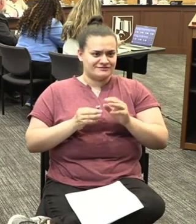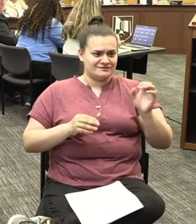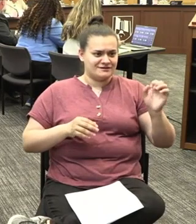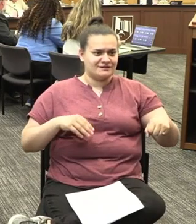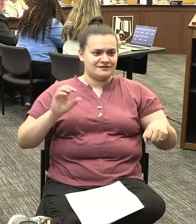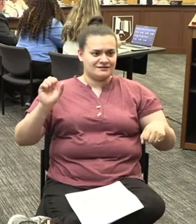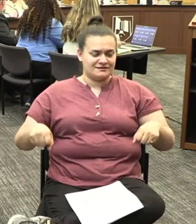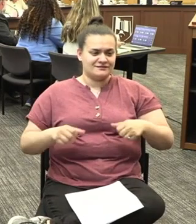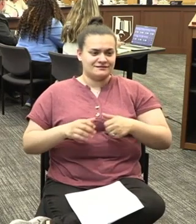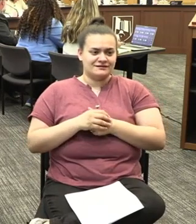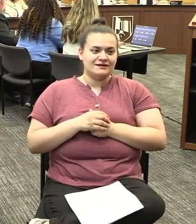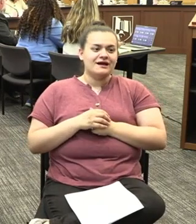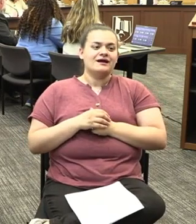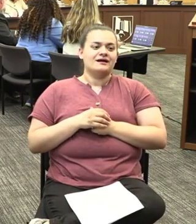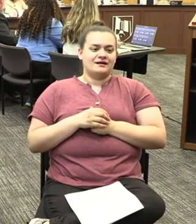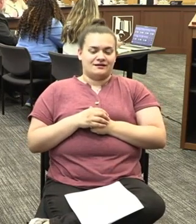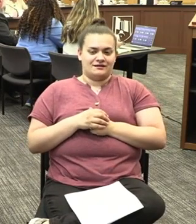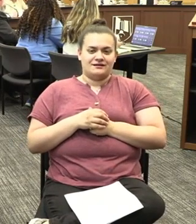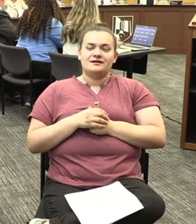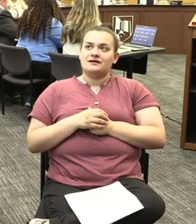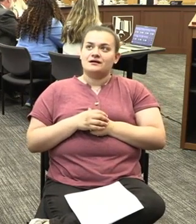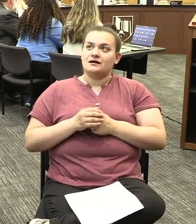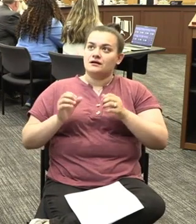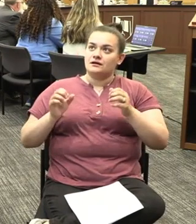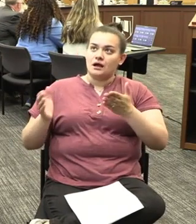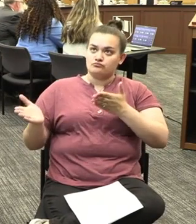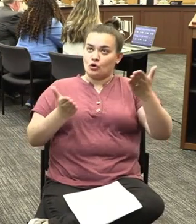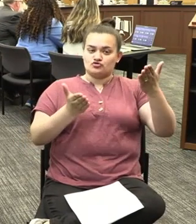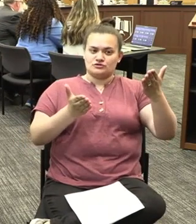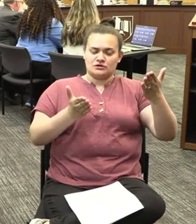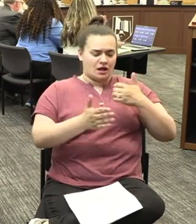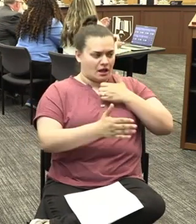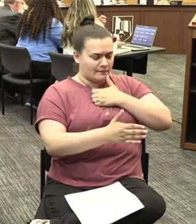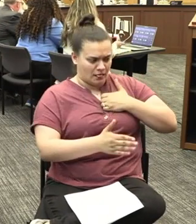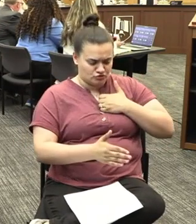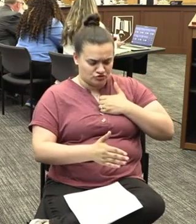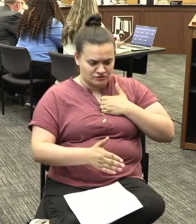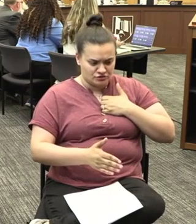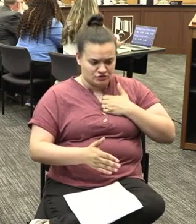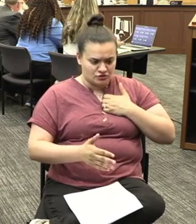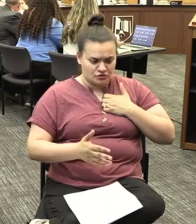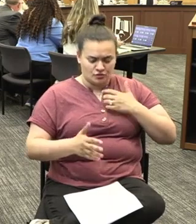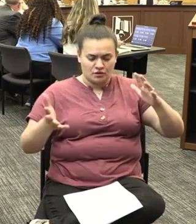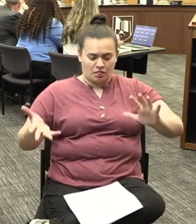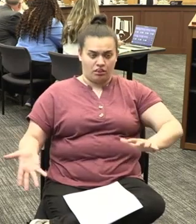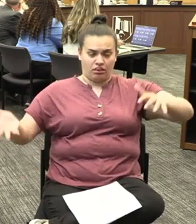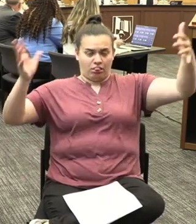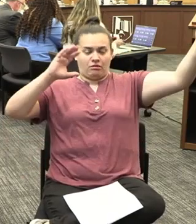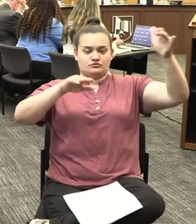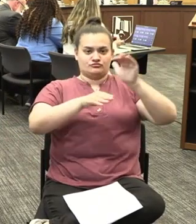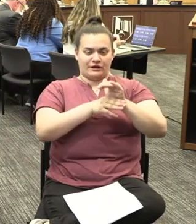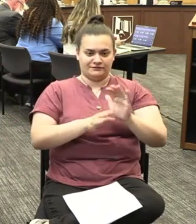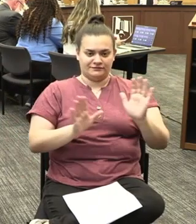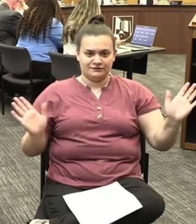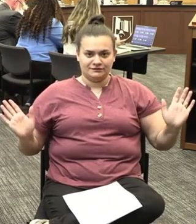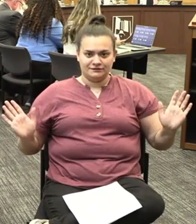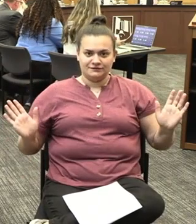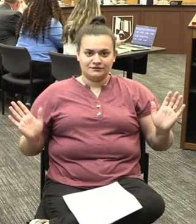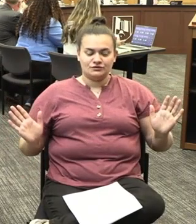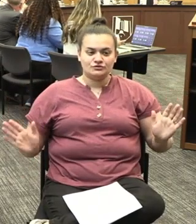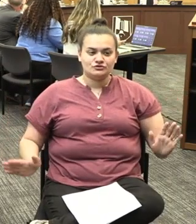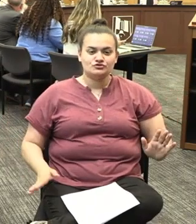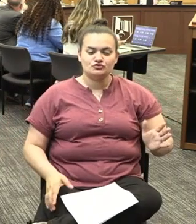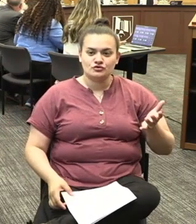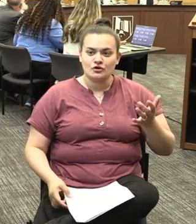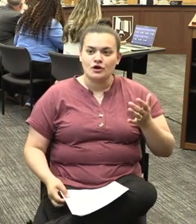made the motion? I can motion I it. apologize. We're out of sorts tonight. We need. We're on item, Still need